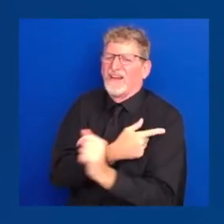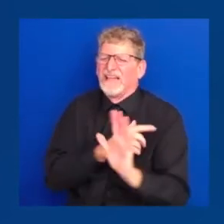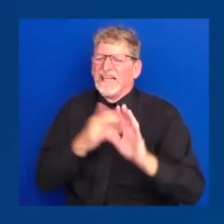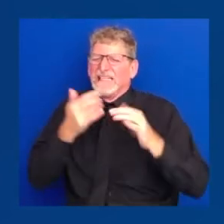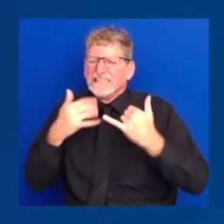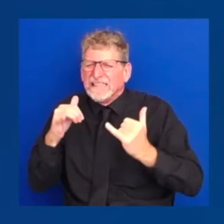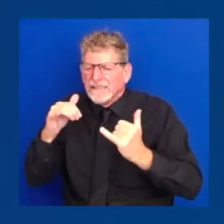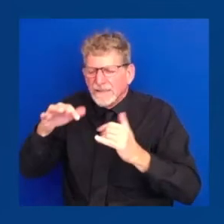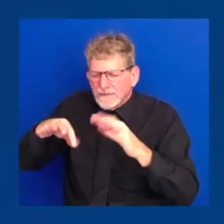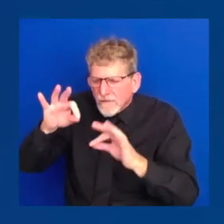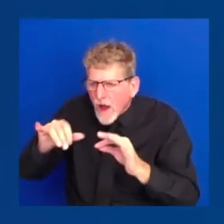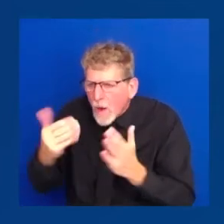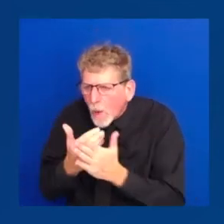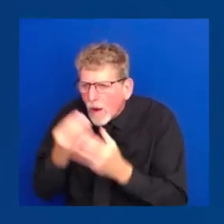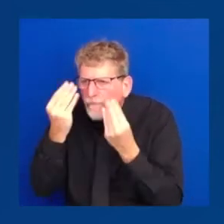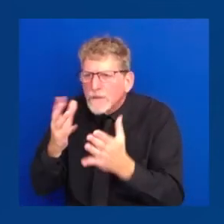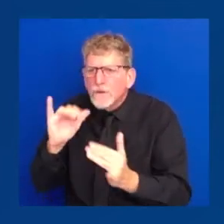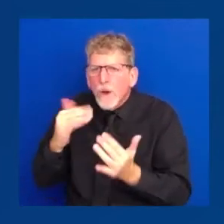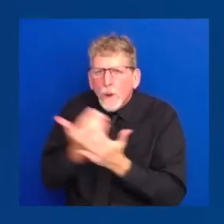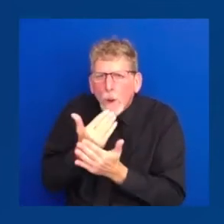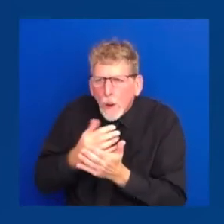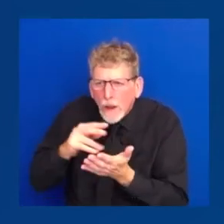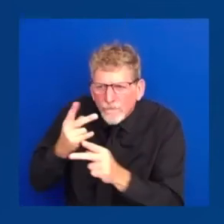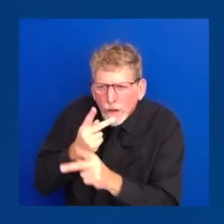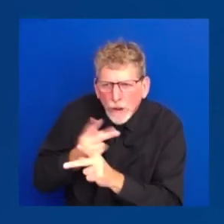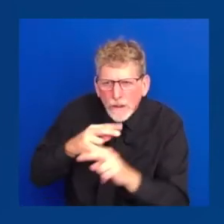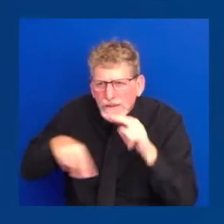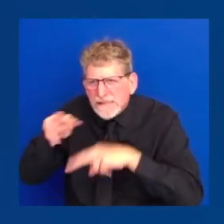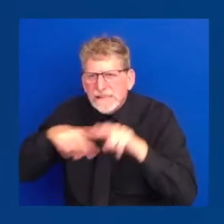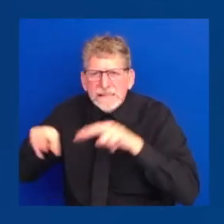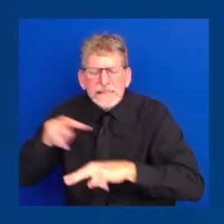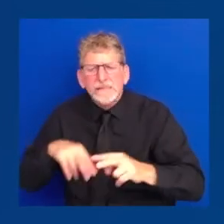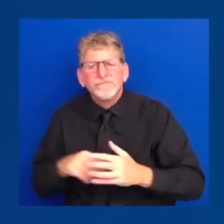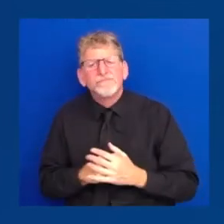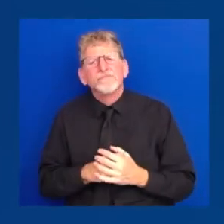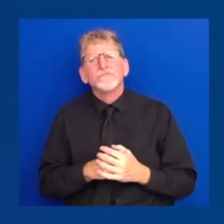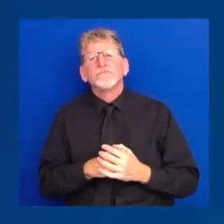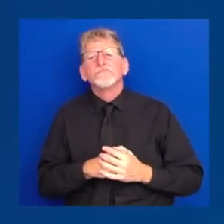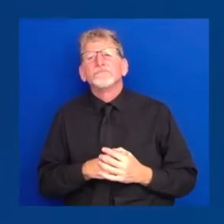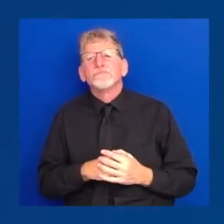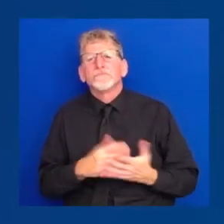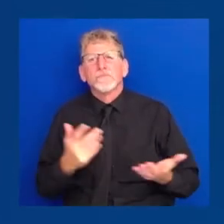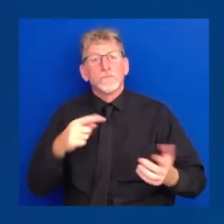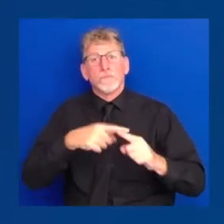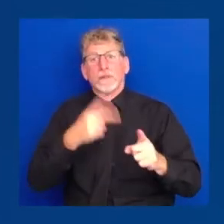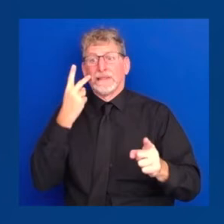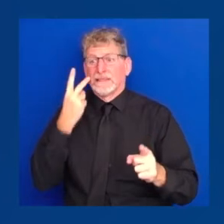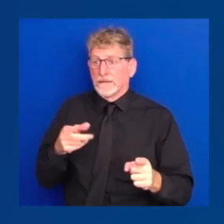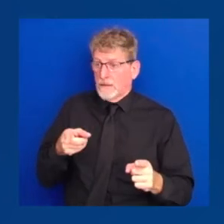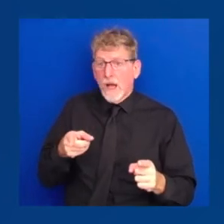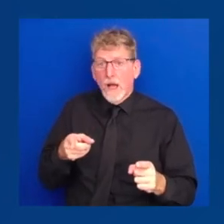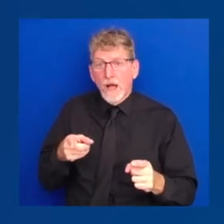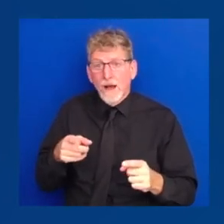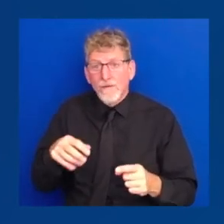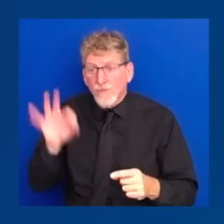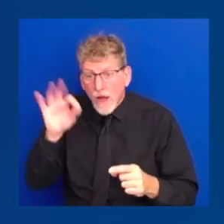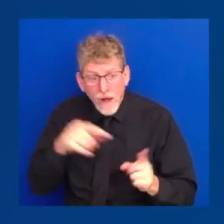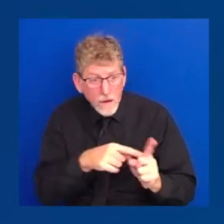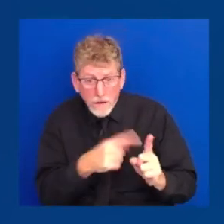particular candidate that fulfills certain criteria, then if you asked me that question again, Cheryl, I could give